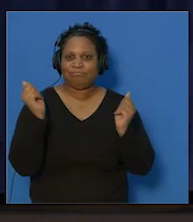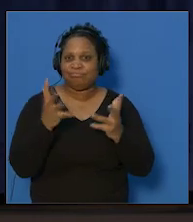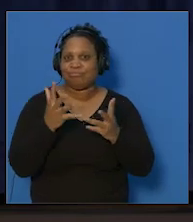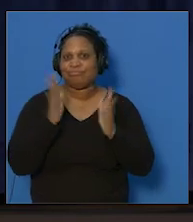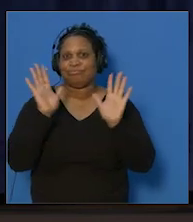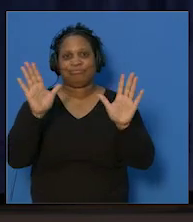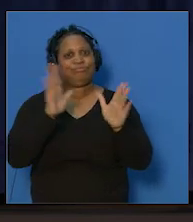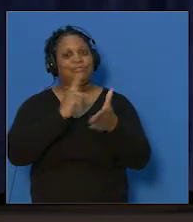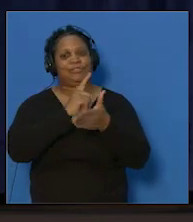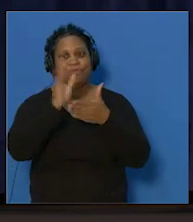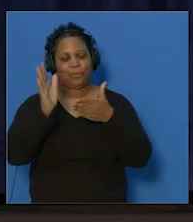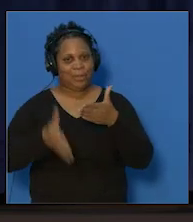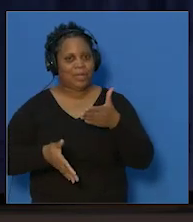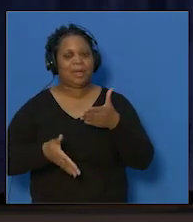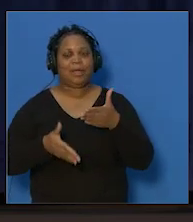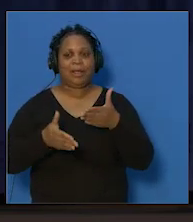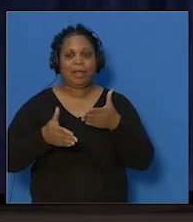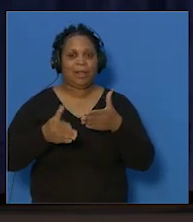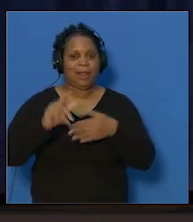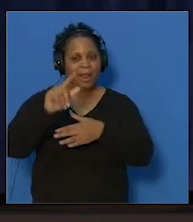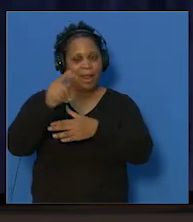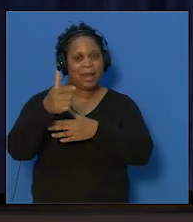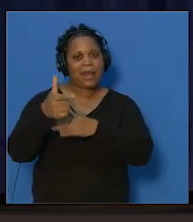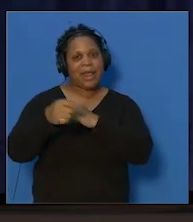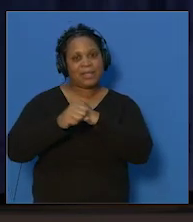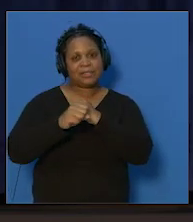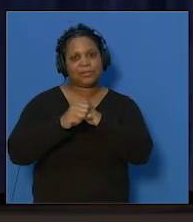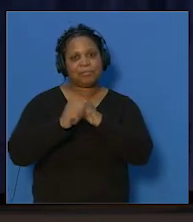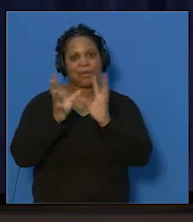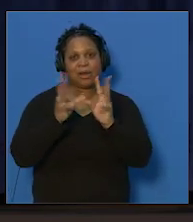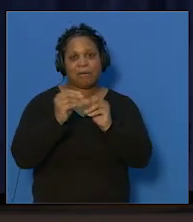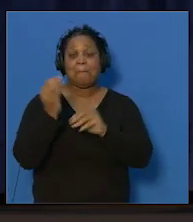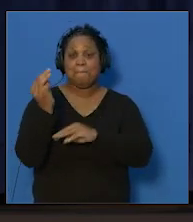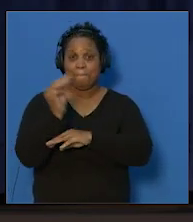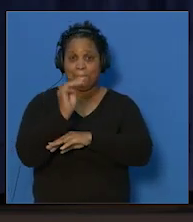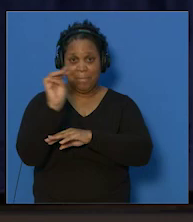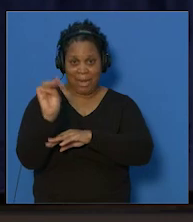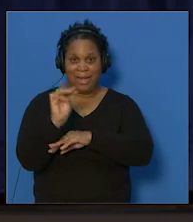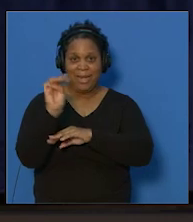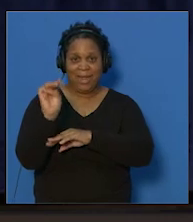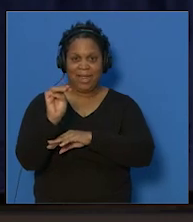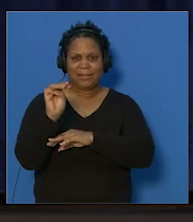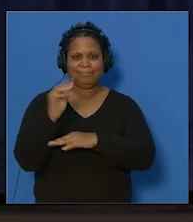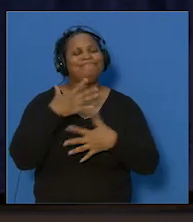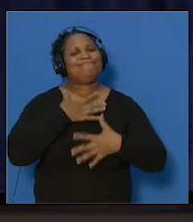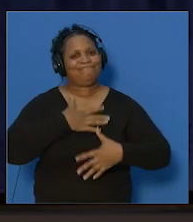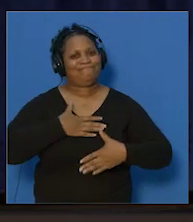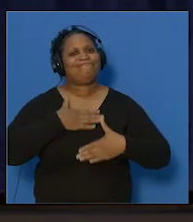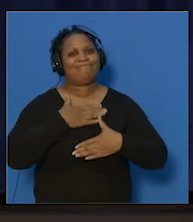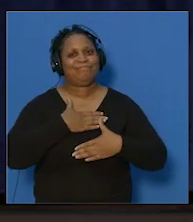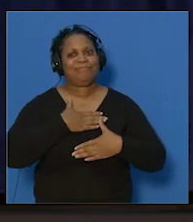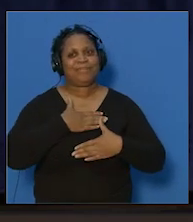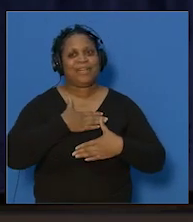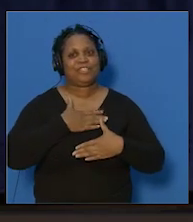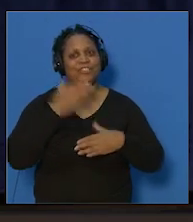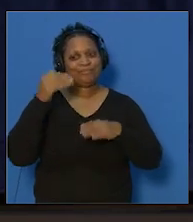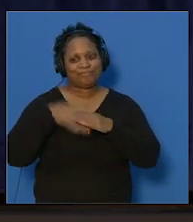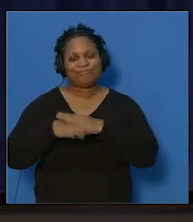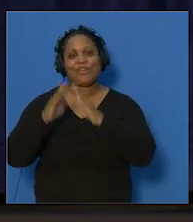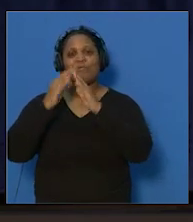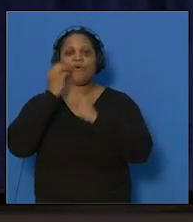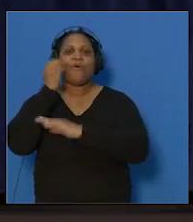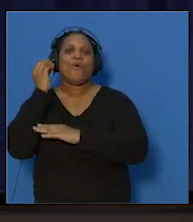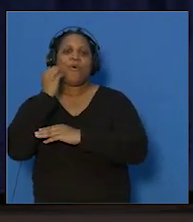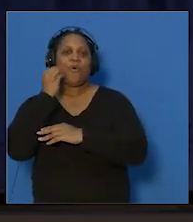weekend. Our next press conference will be back here on Monday, where we'll have the pleasure of re-entering your homes to share the